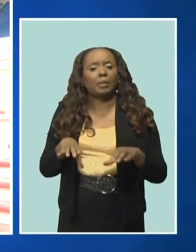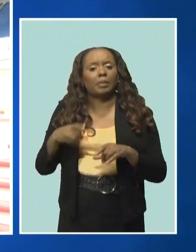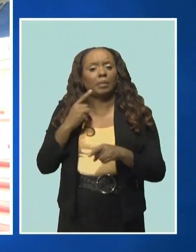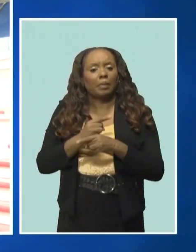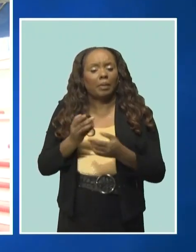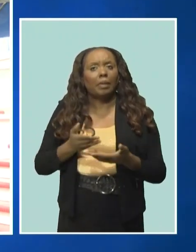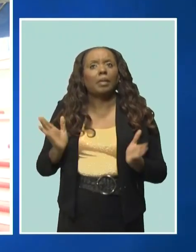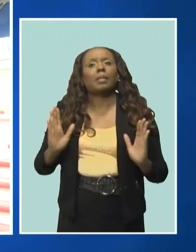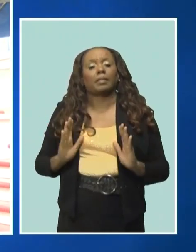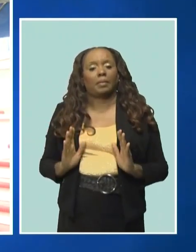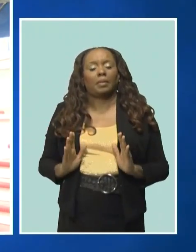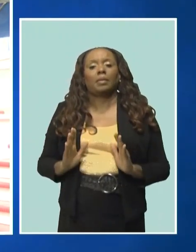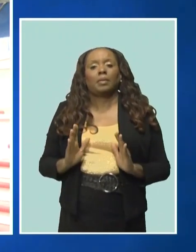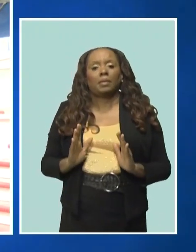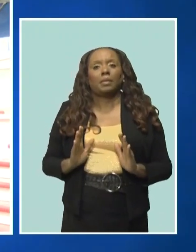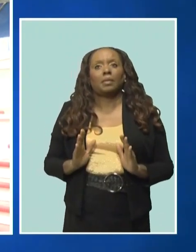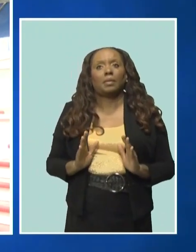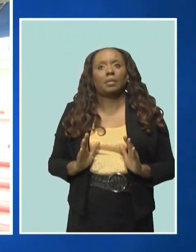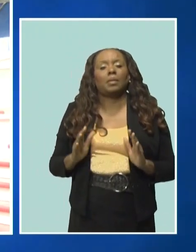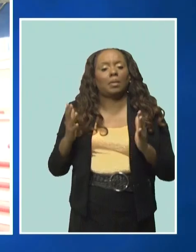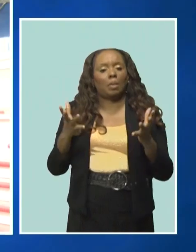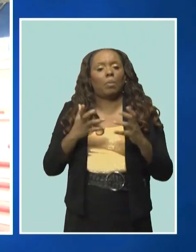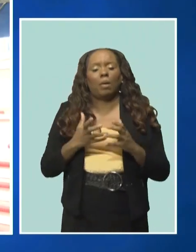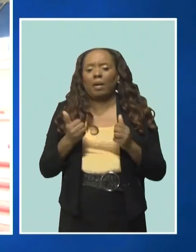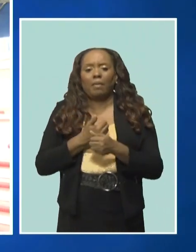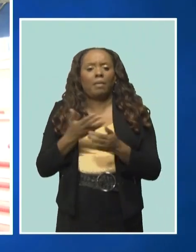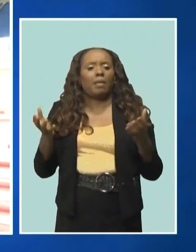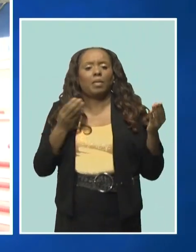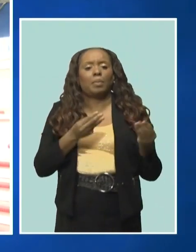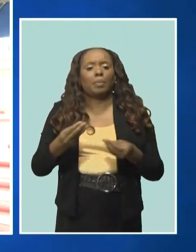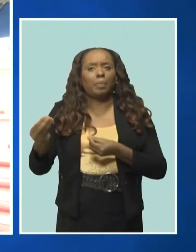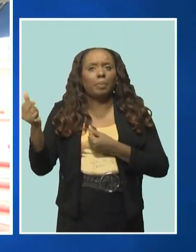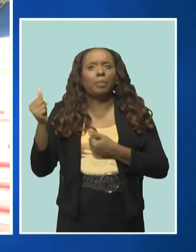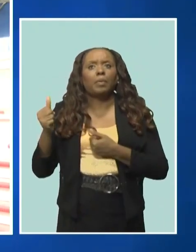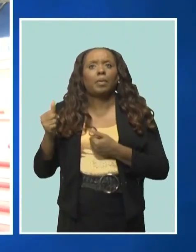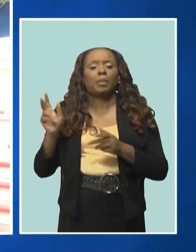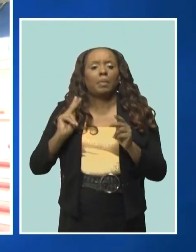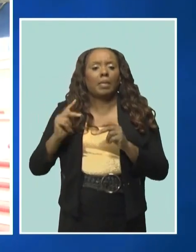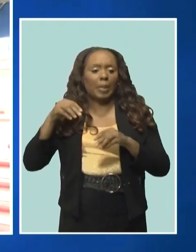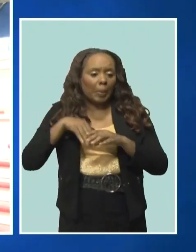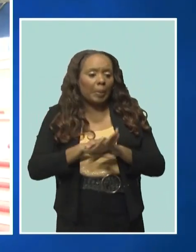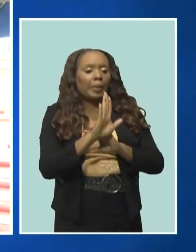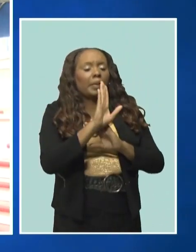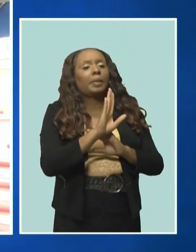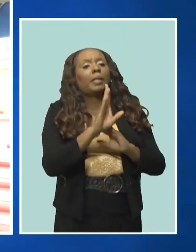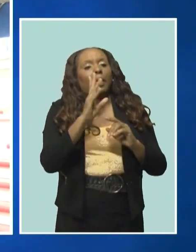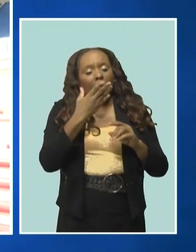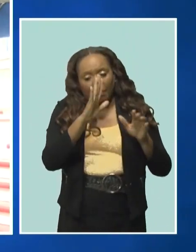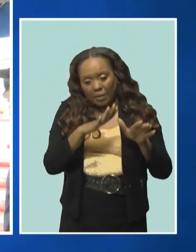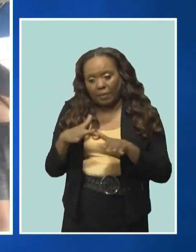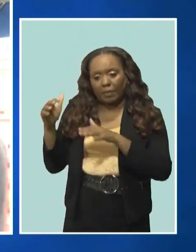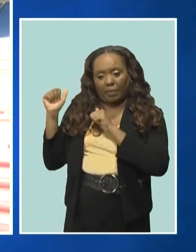in terms of helping us to move traffic efficiently through the area in and around Kensington Oval.